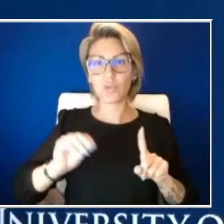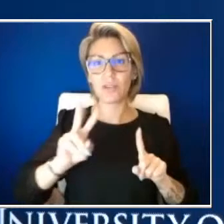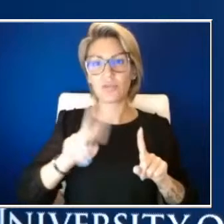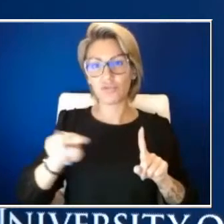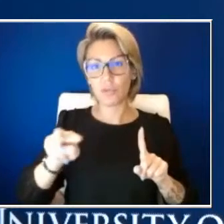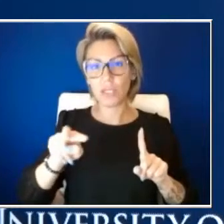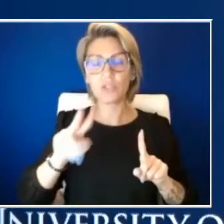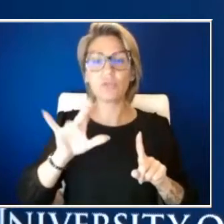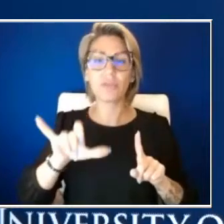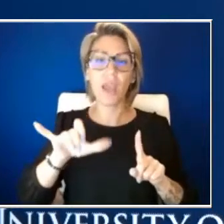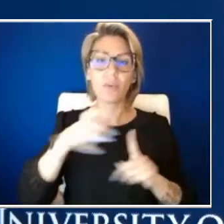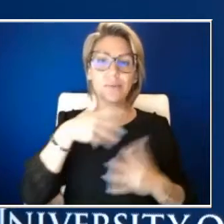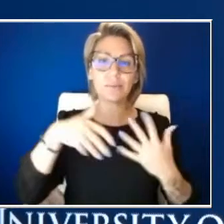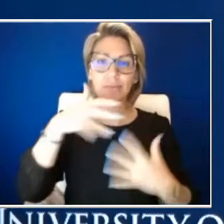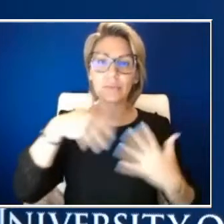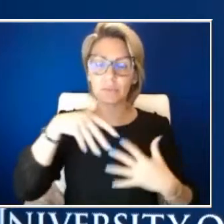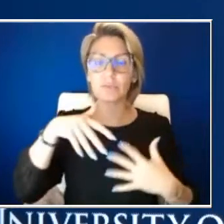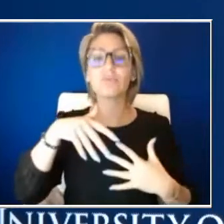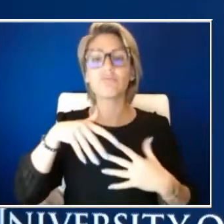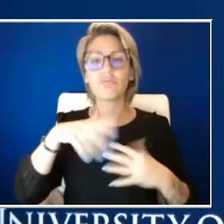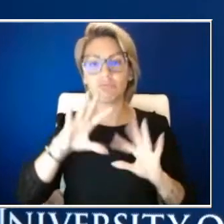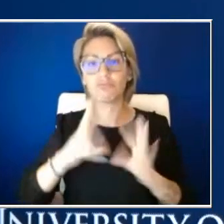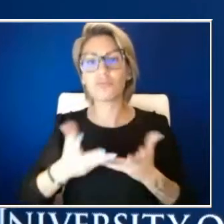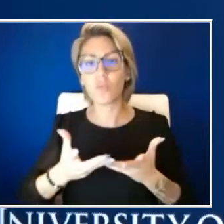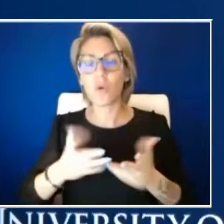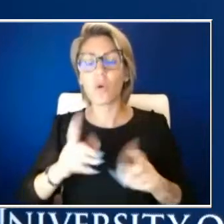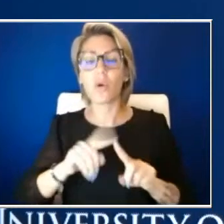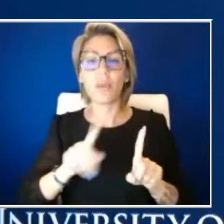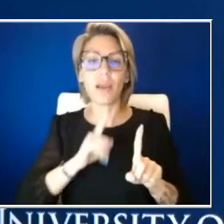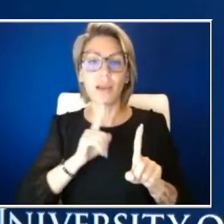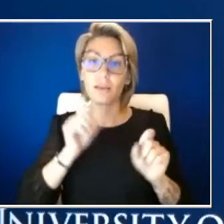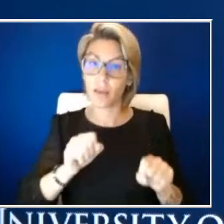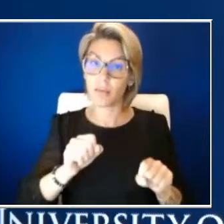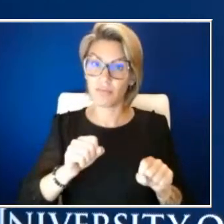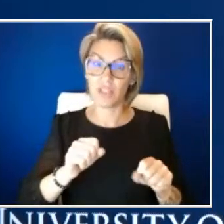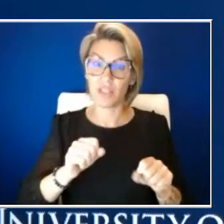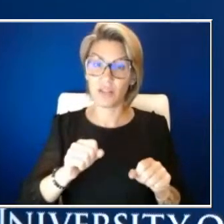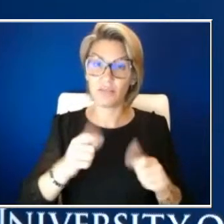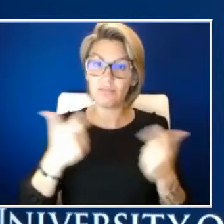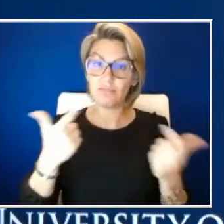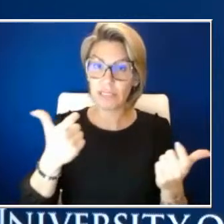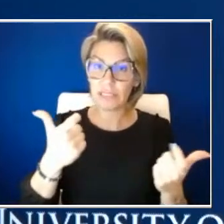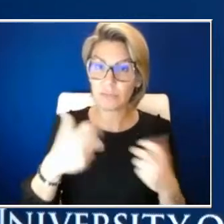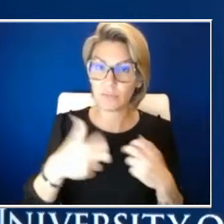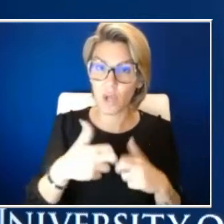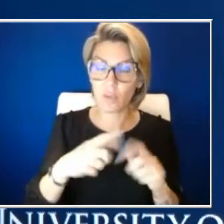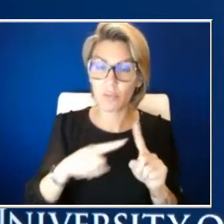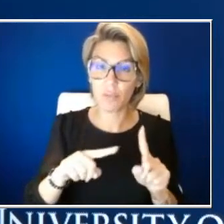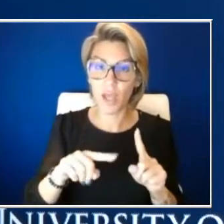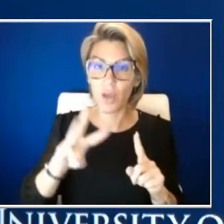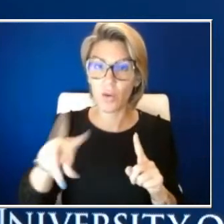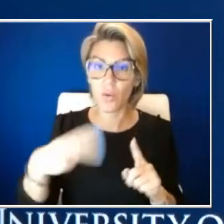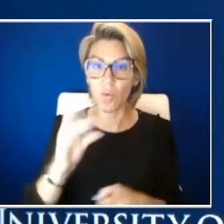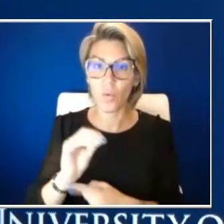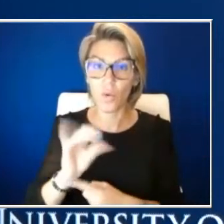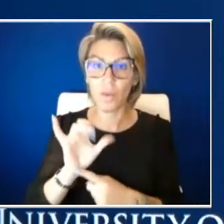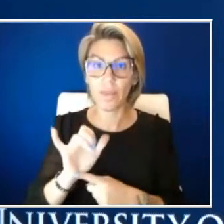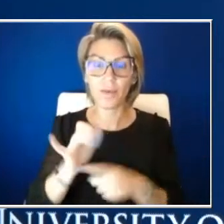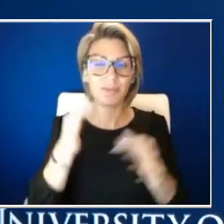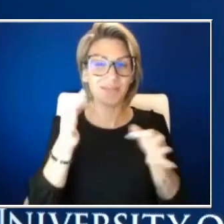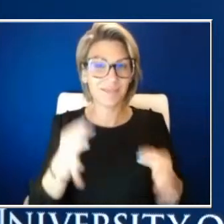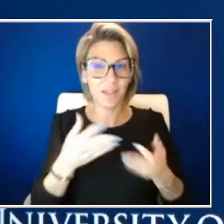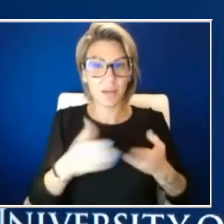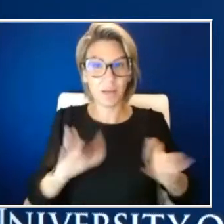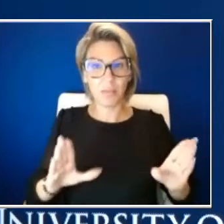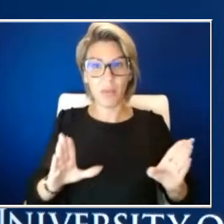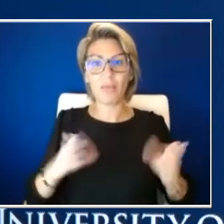globe. Certainly it can be a significant problem. We know the World Health Organization has determined it as a public health emergency